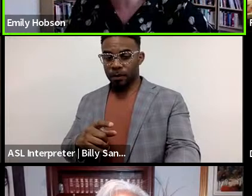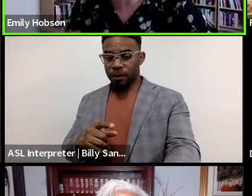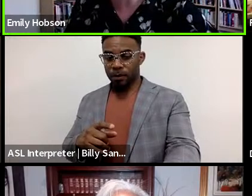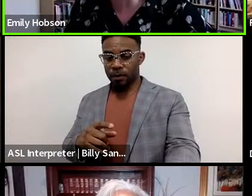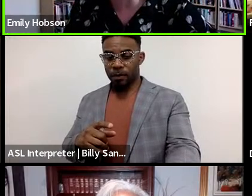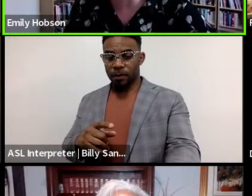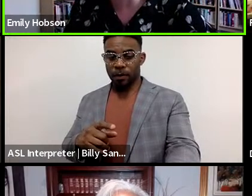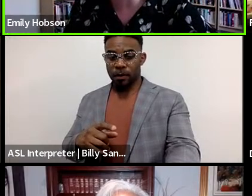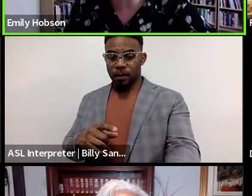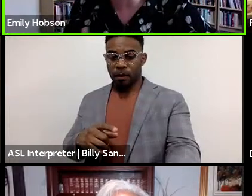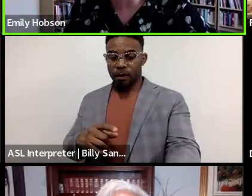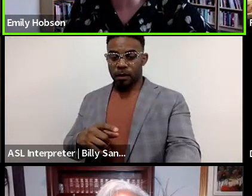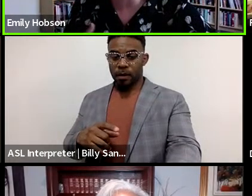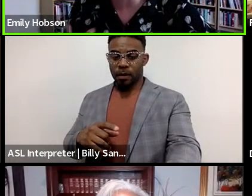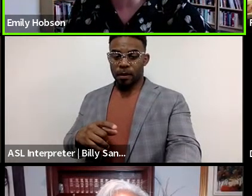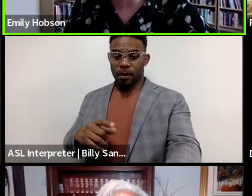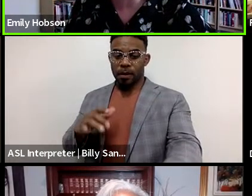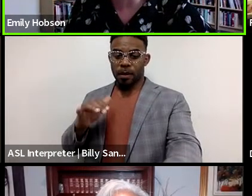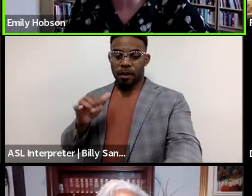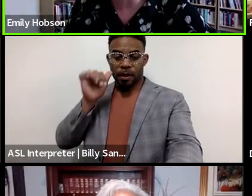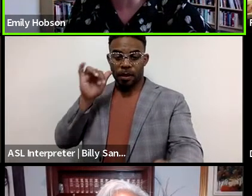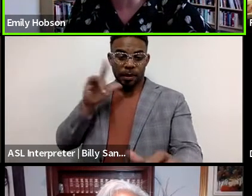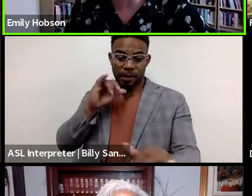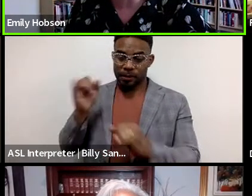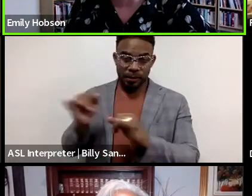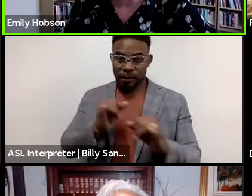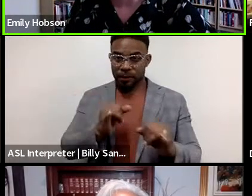say organizations too, not just individuals.